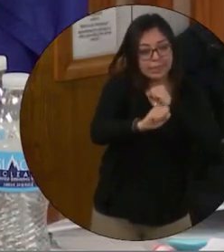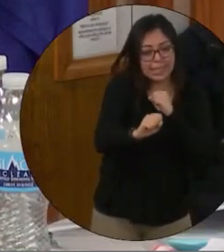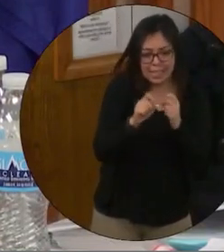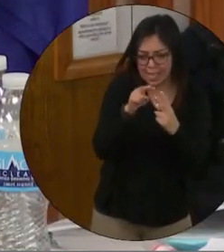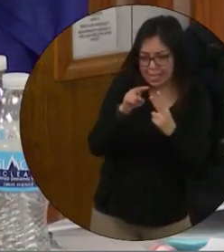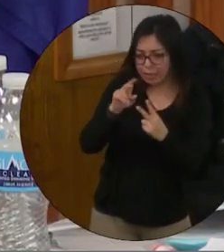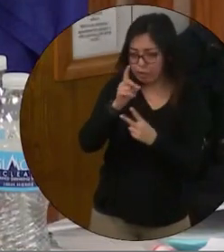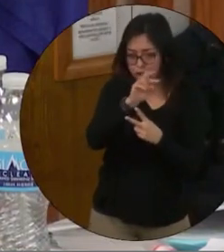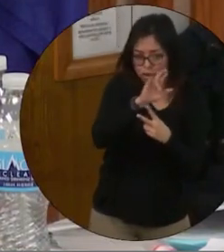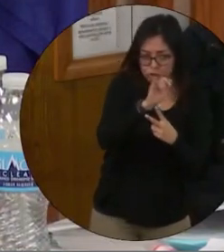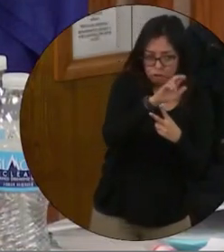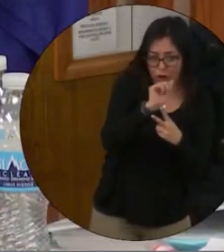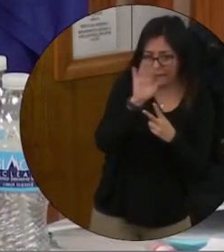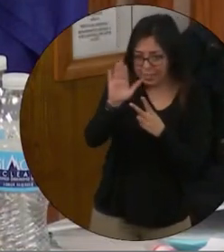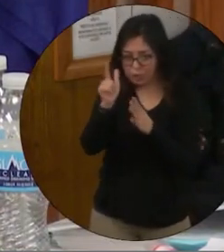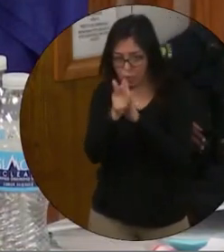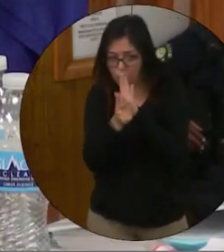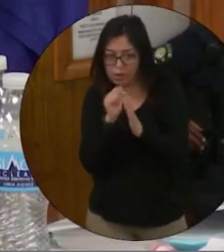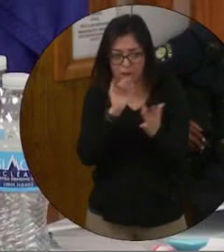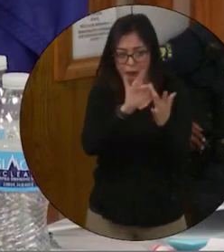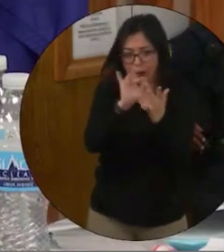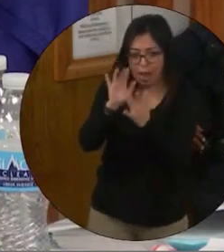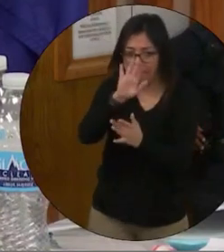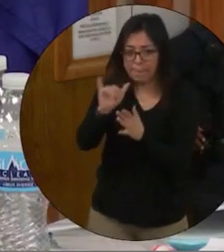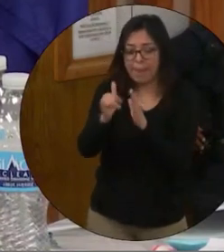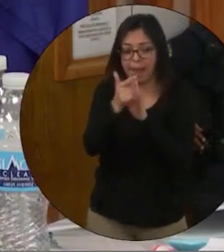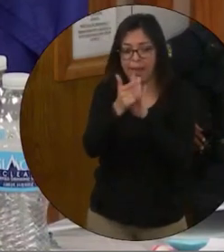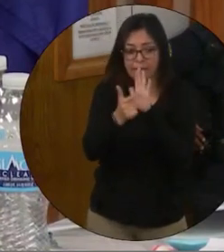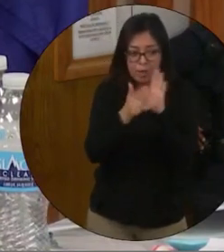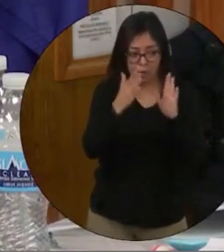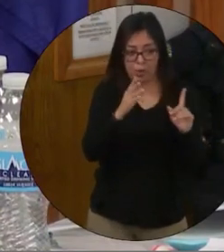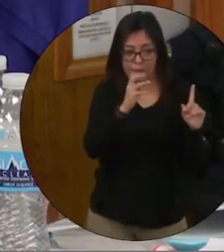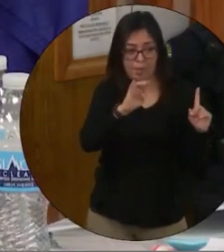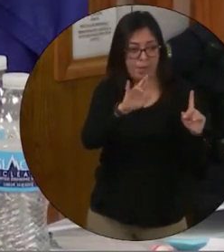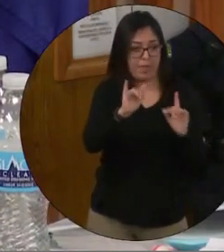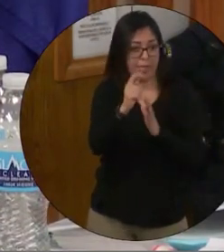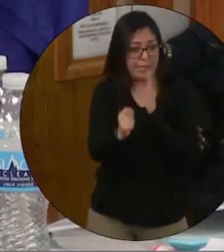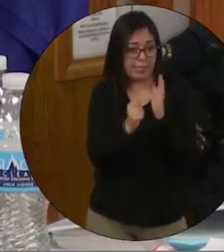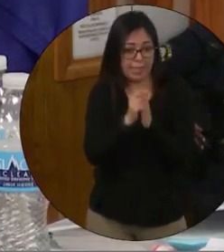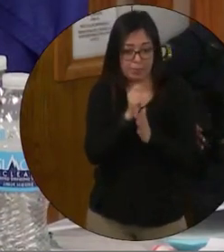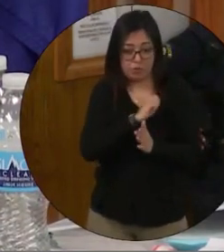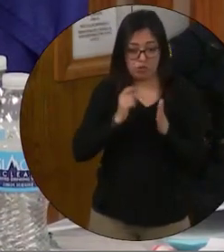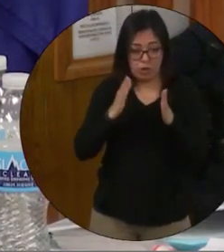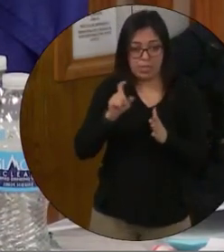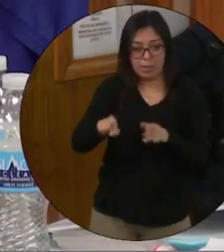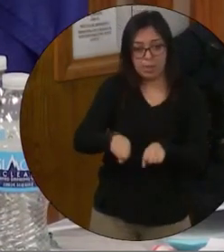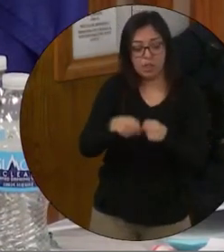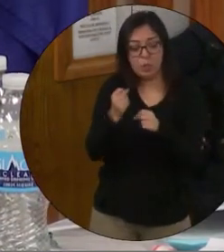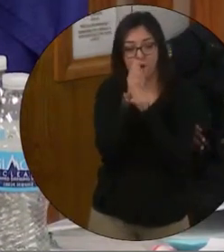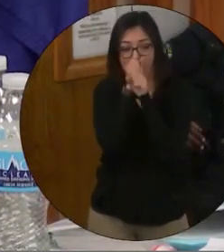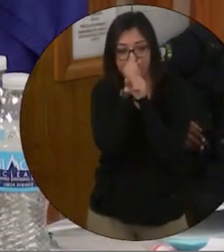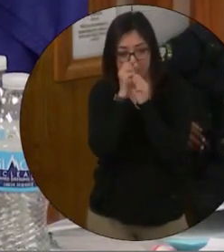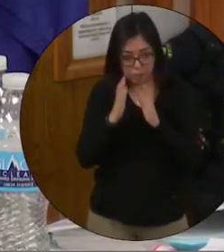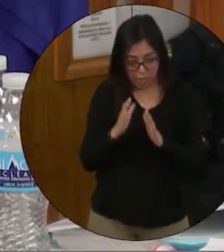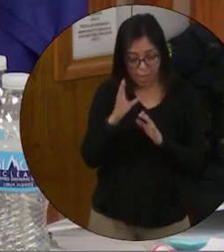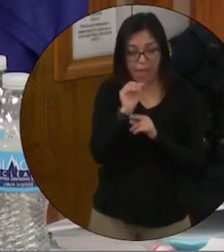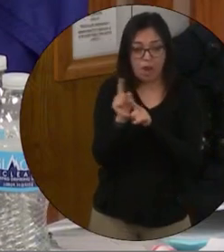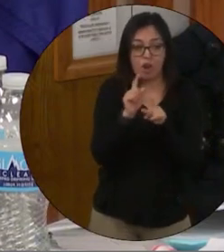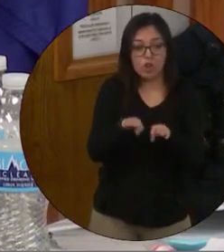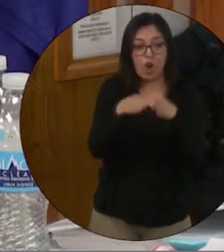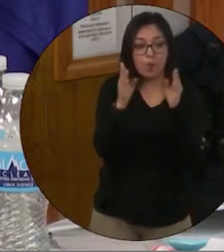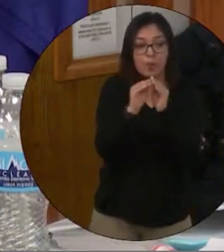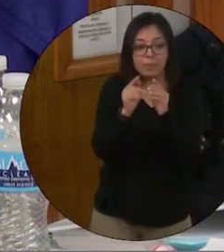Dr. Jara nor his lawyers had been contacted by Attorney Miller at that time. A trustee must have broken confidentiality as well as open meeting